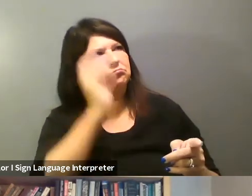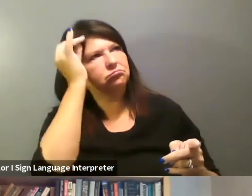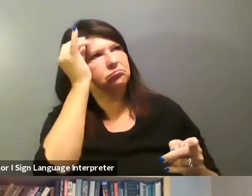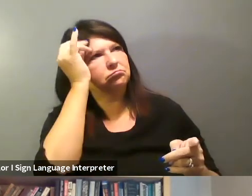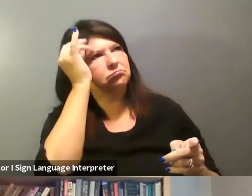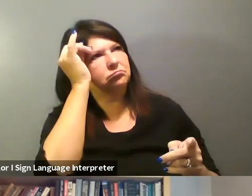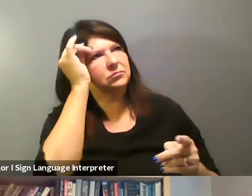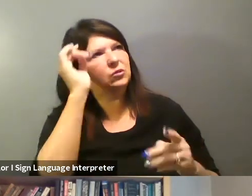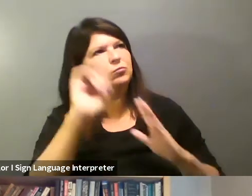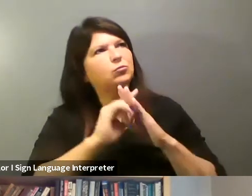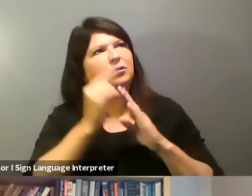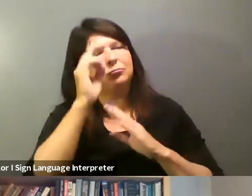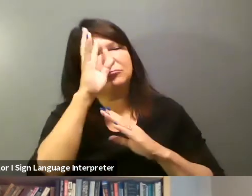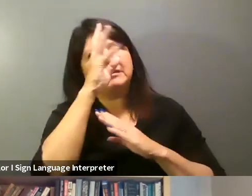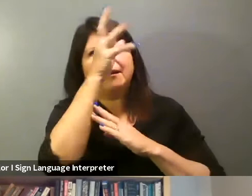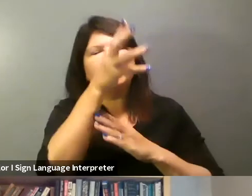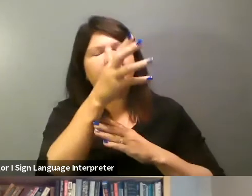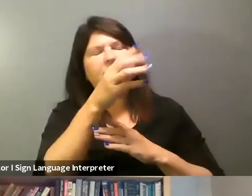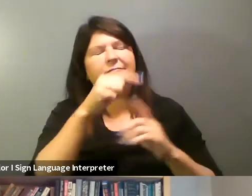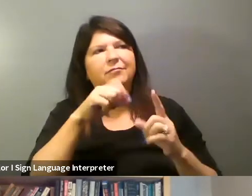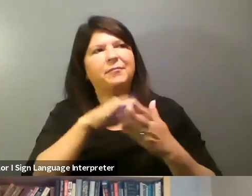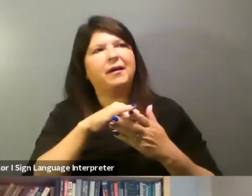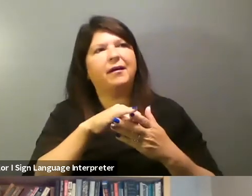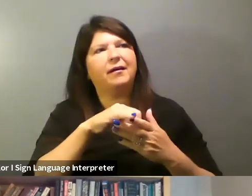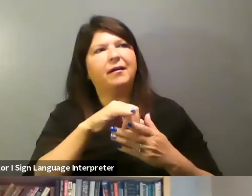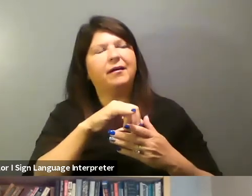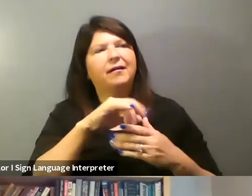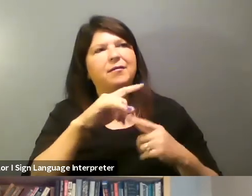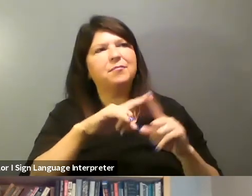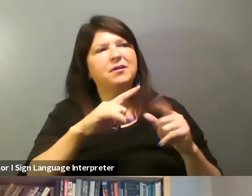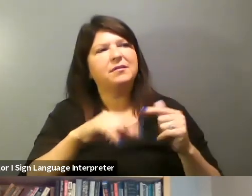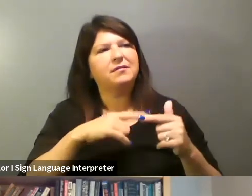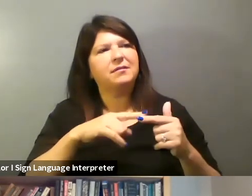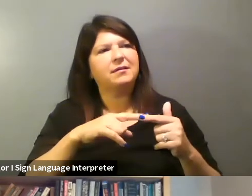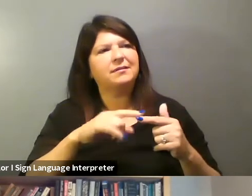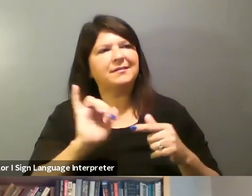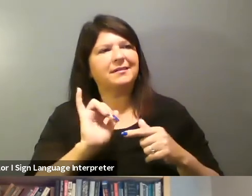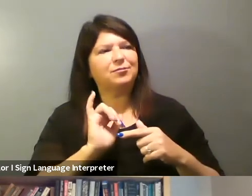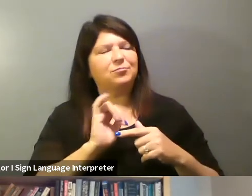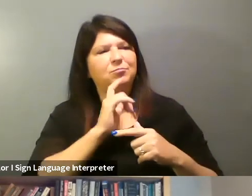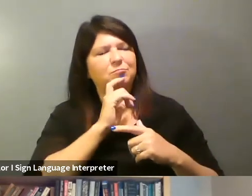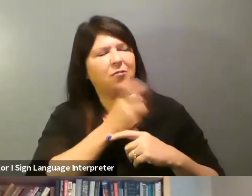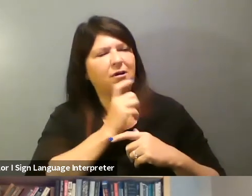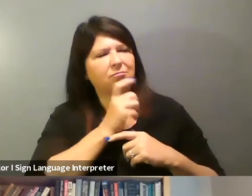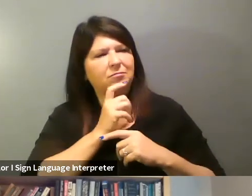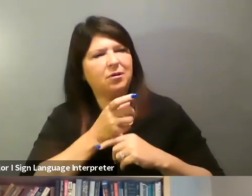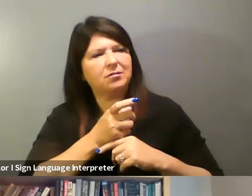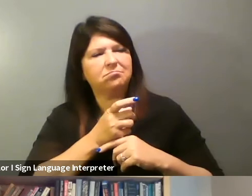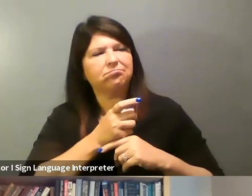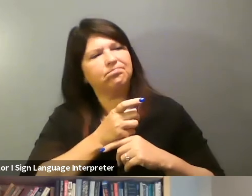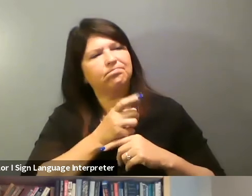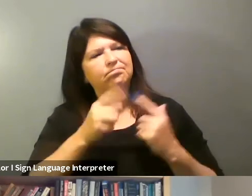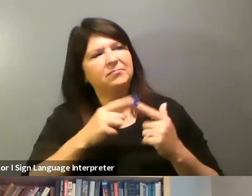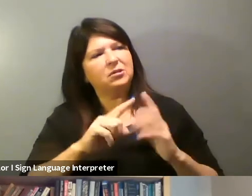or training for something, and you know that food is building up, you know, muscle. So, you know, those films have built up your